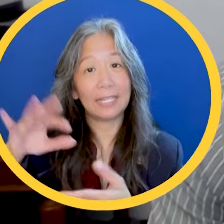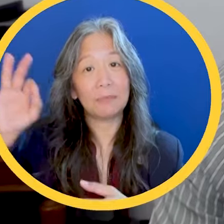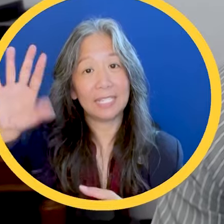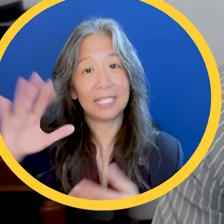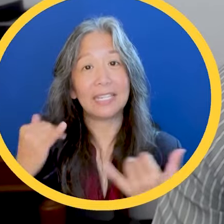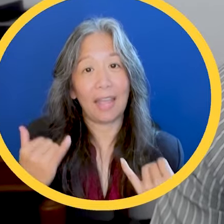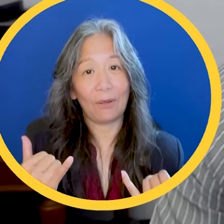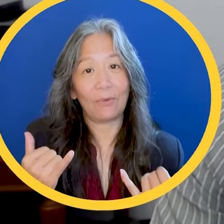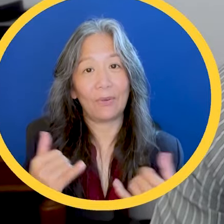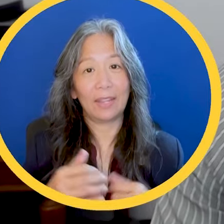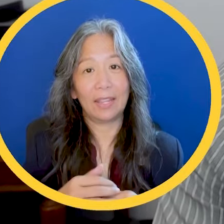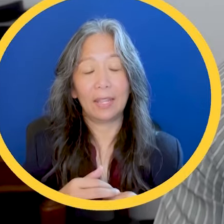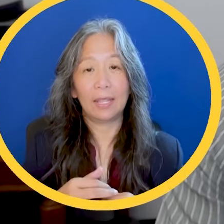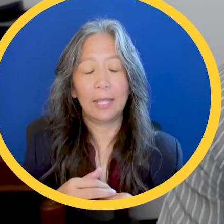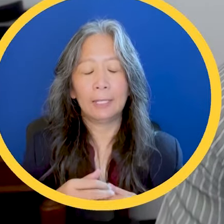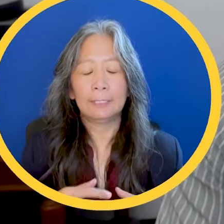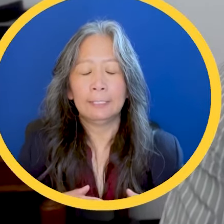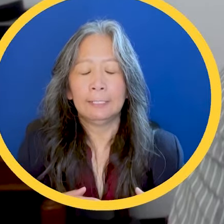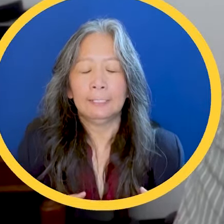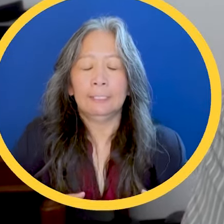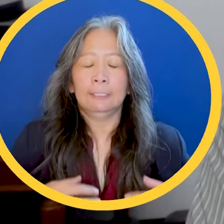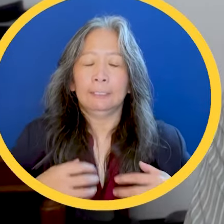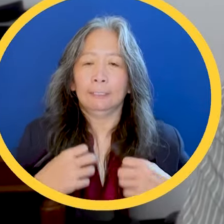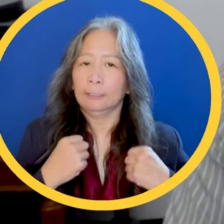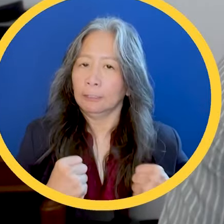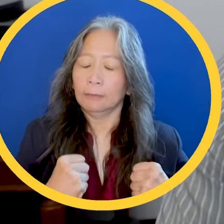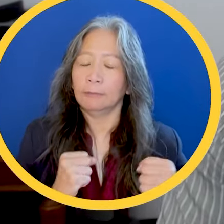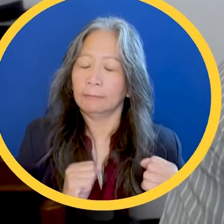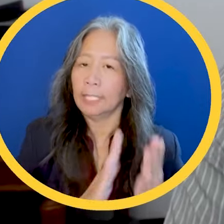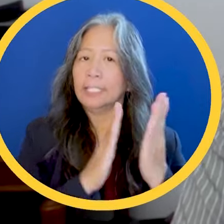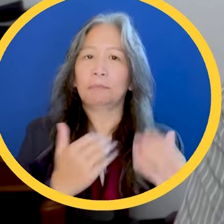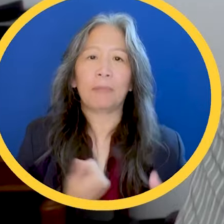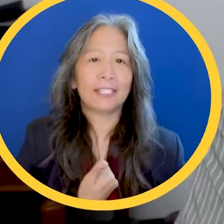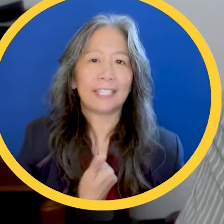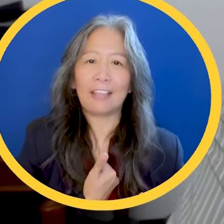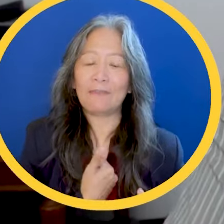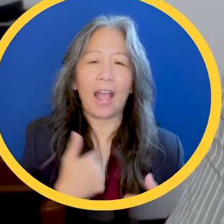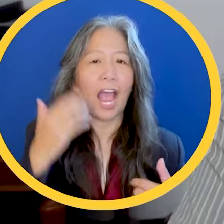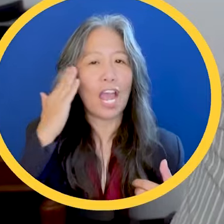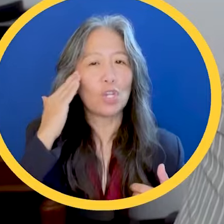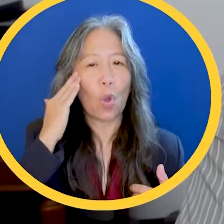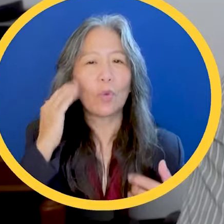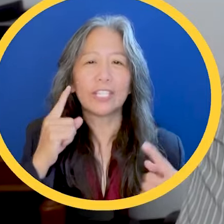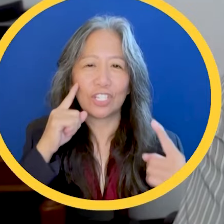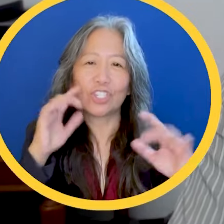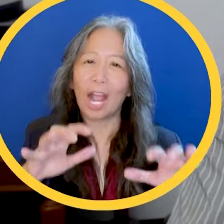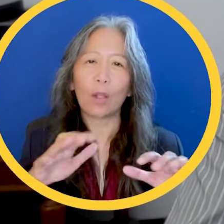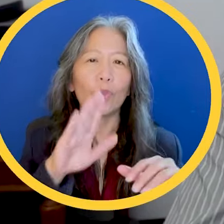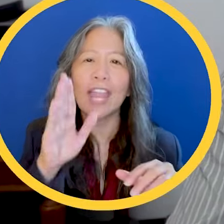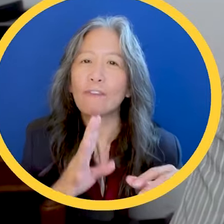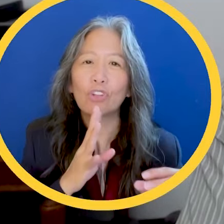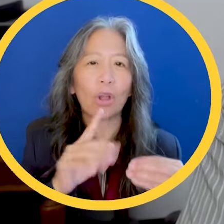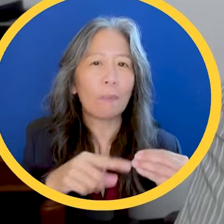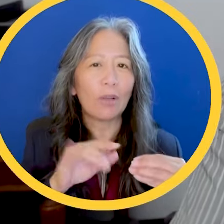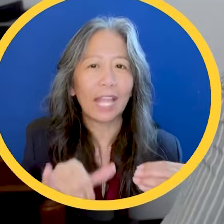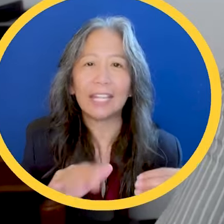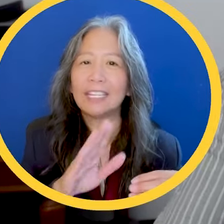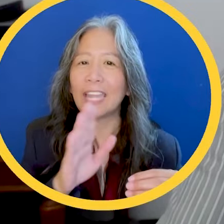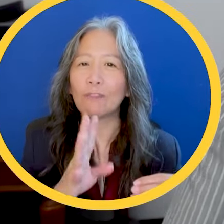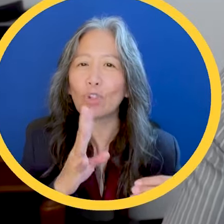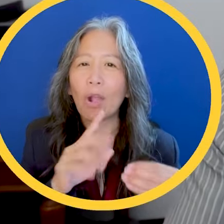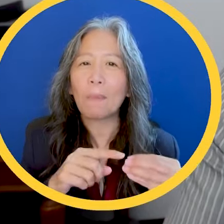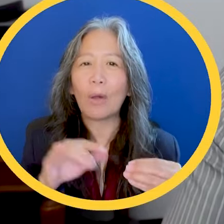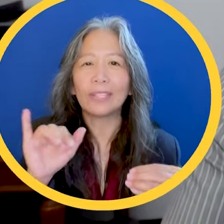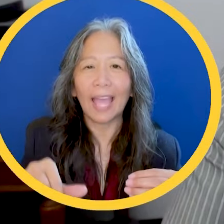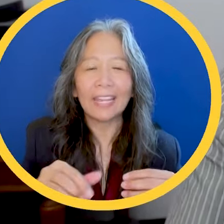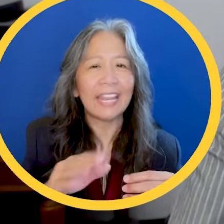now. And I braced myself, because, you know, I know this was a shock for her. We never talked to her about it. She didn't ever talk